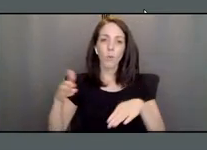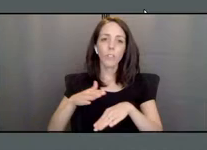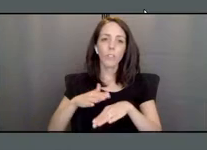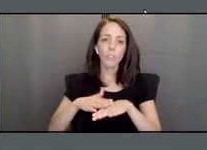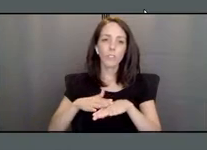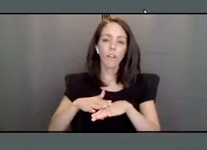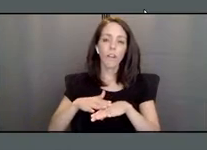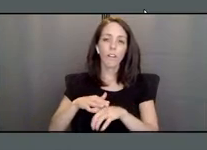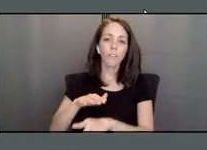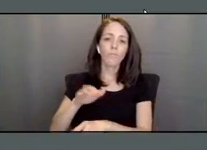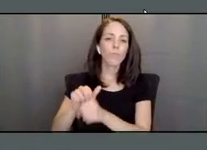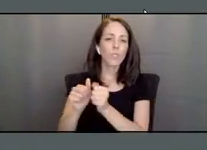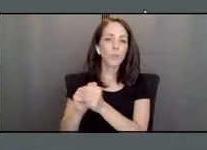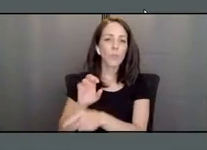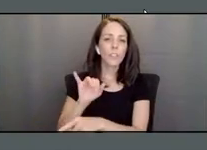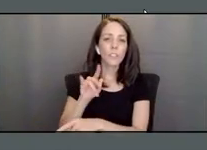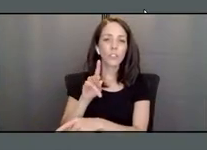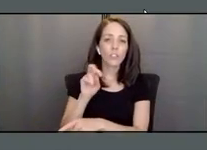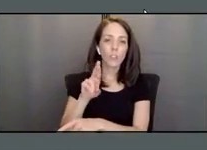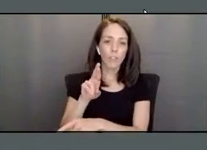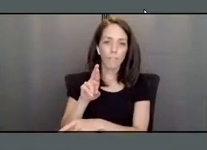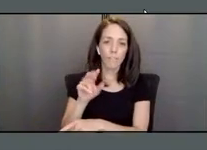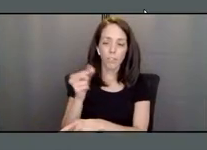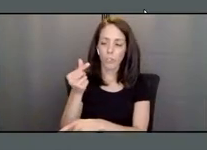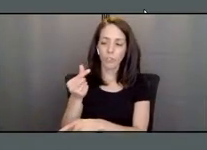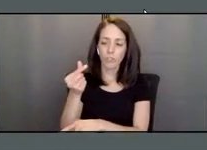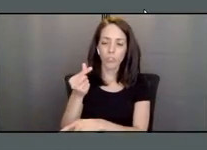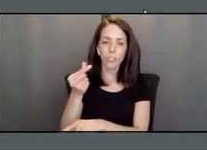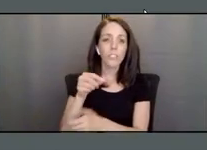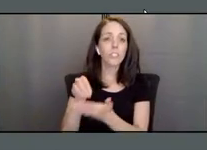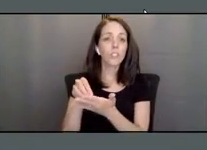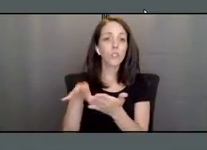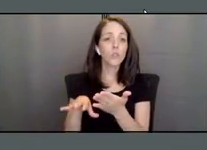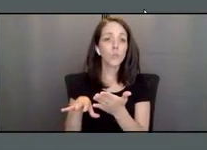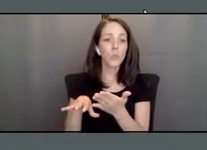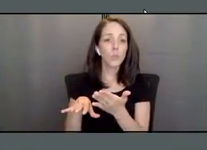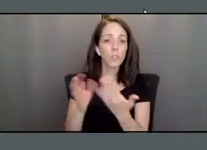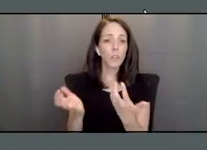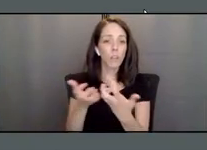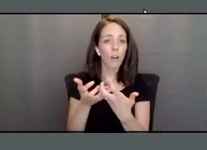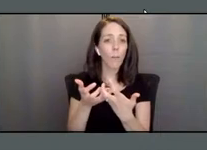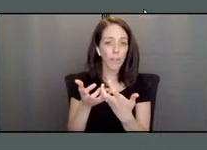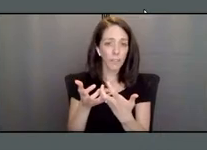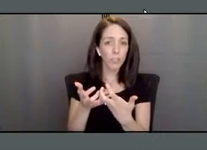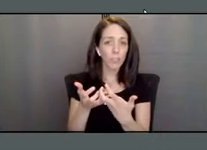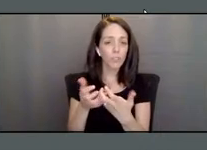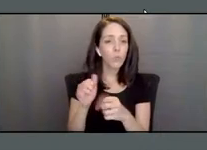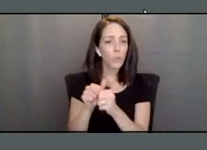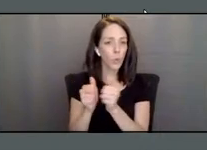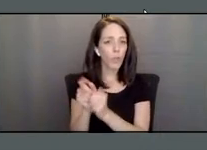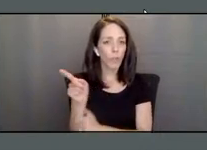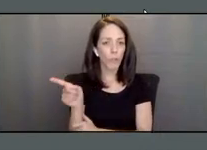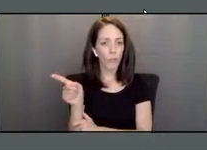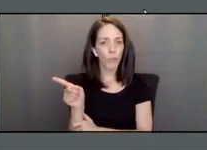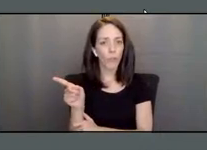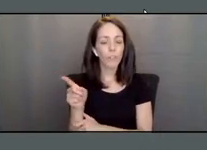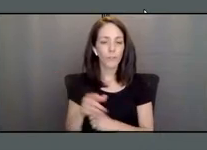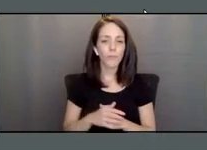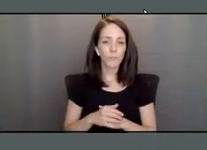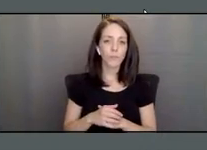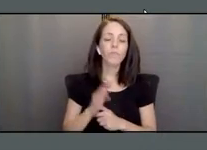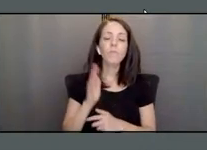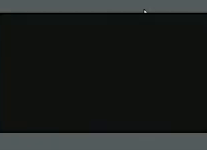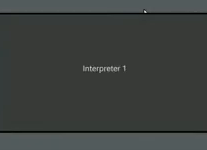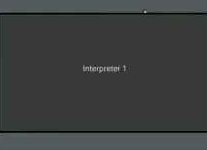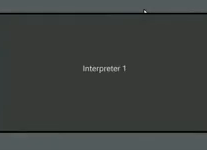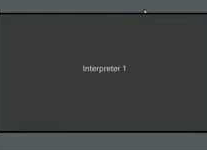in student accommodations, and that's been our focus so far. And we are, you know, at the outset of this, but we will be focusing on